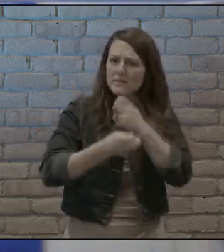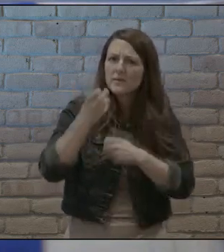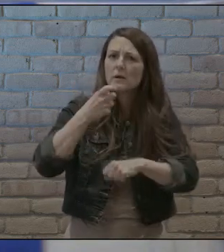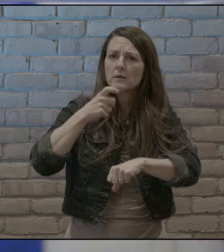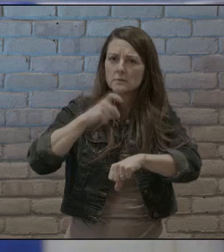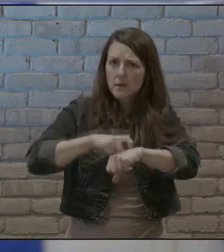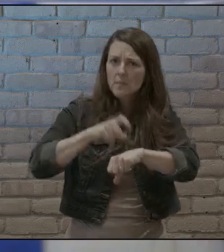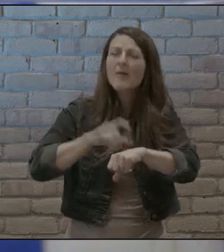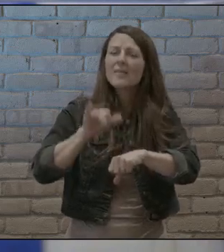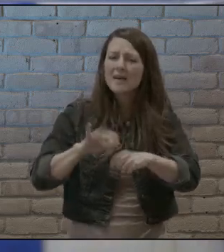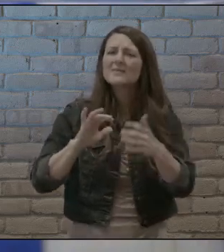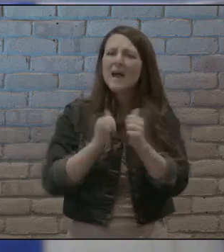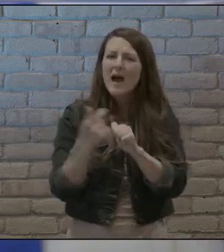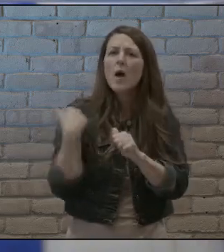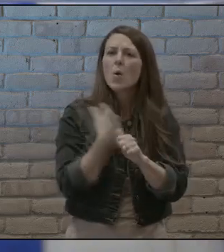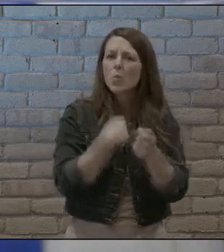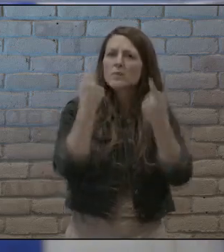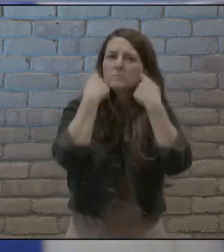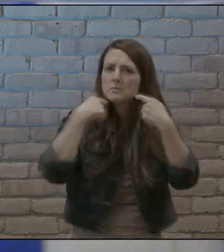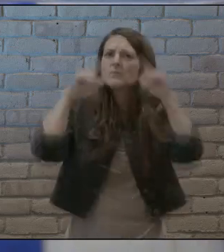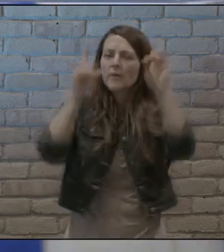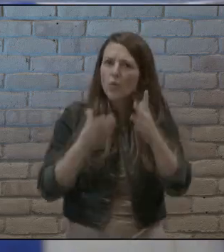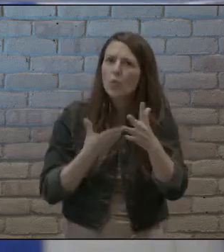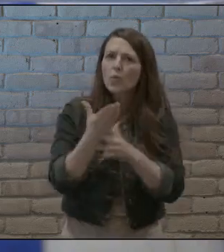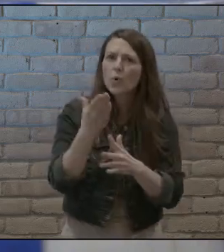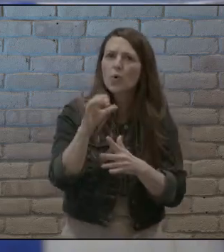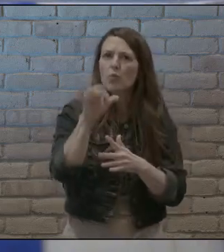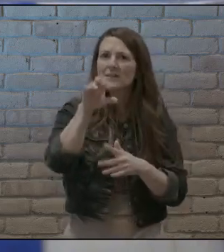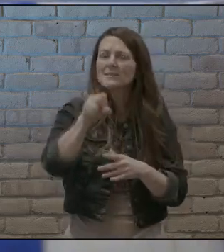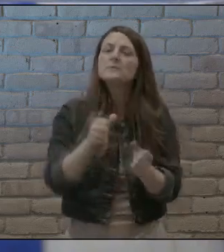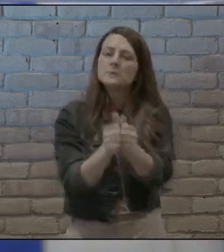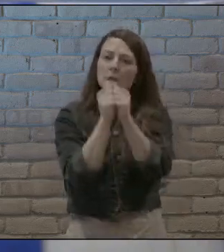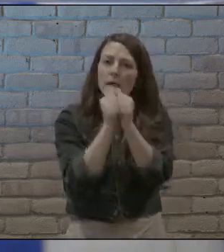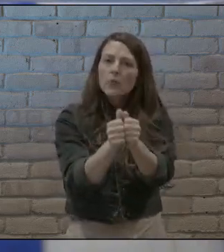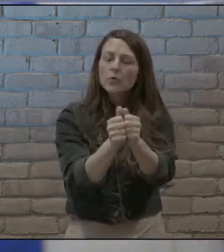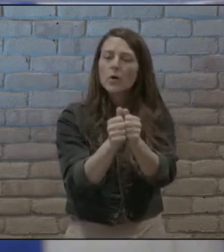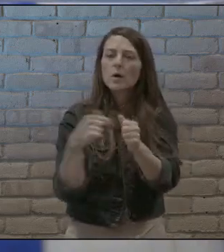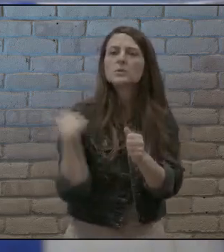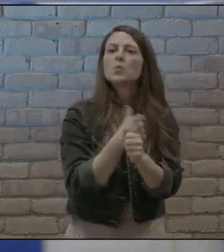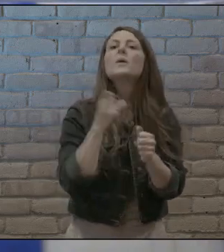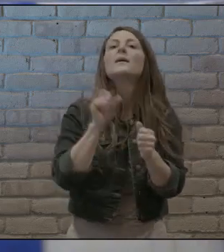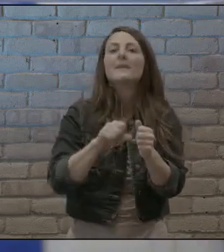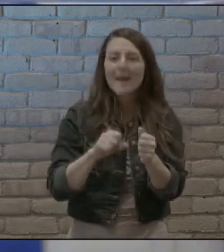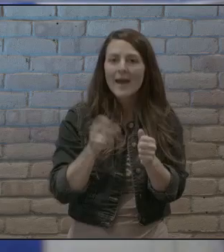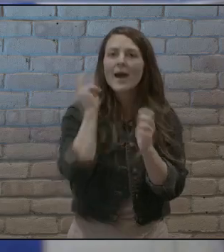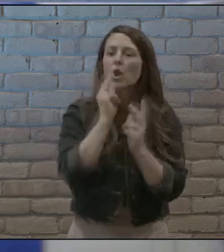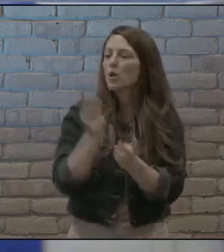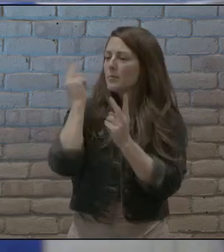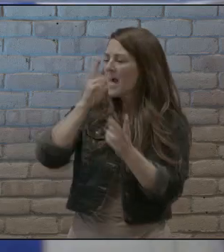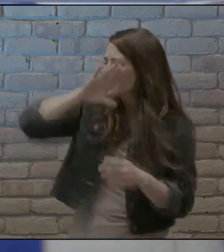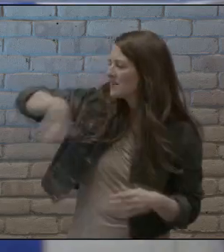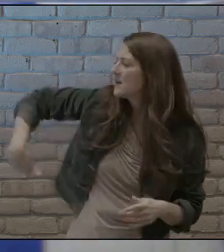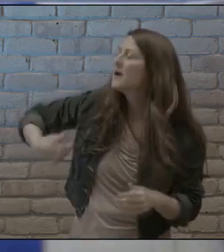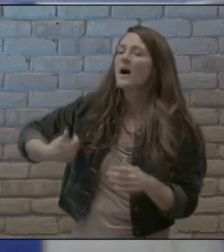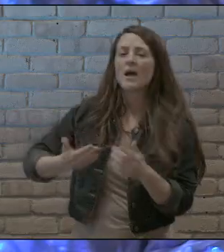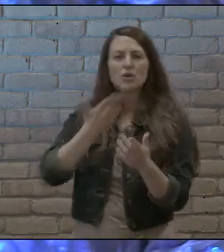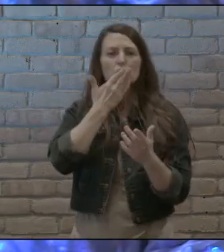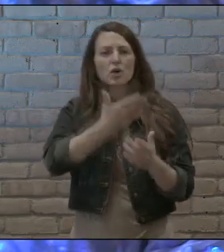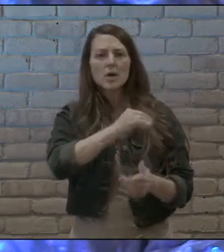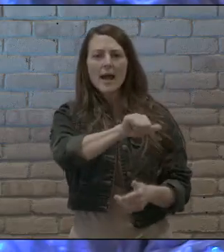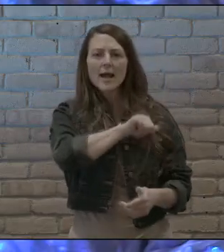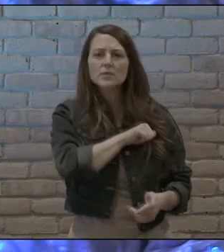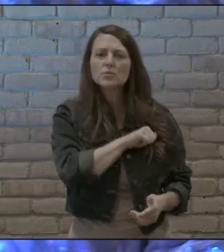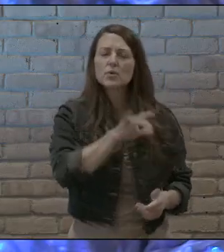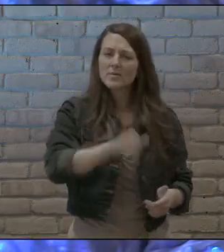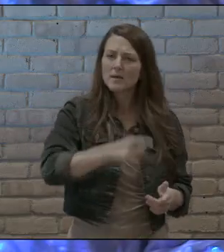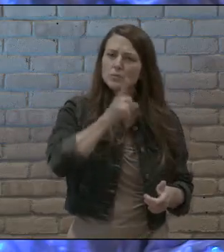through crisis. We get through crisis together, and we can come out on the other side of it with a good attitude